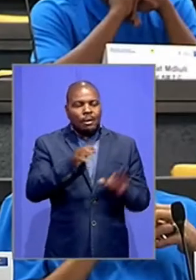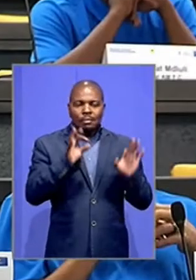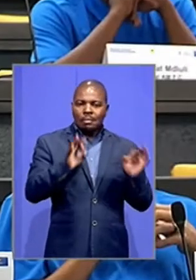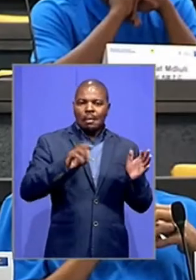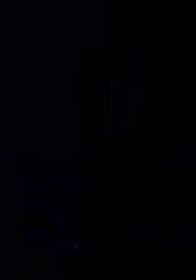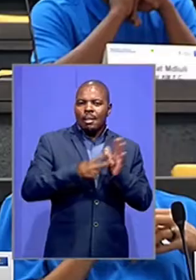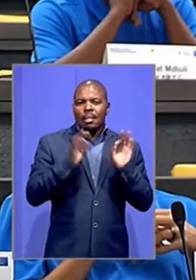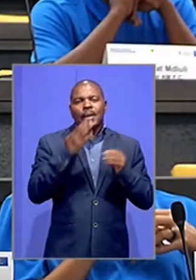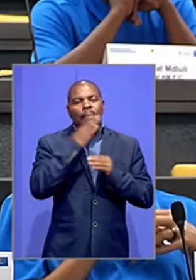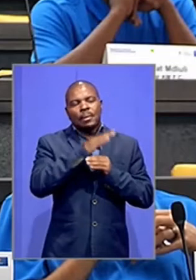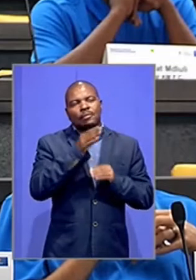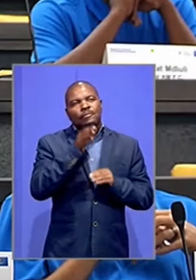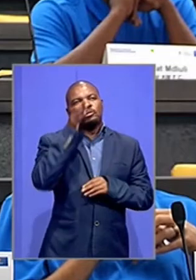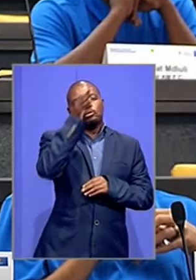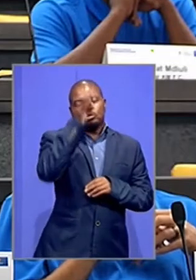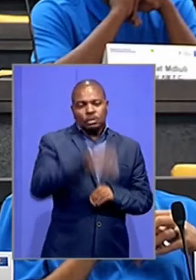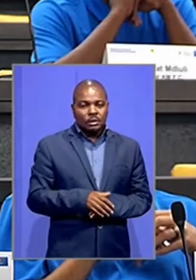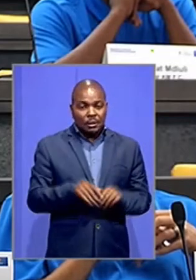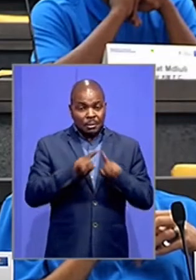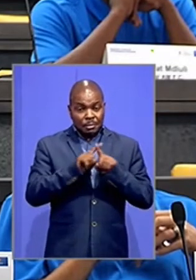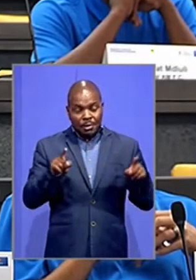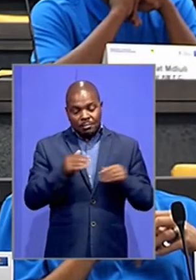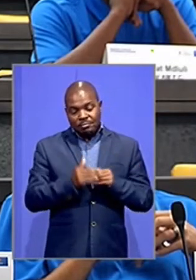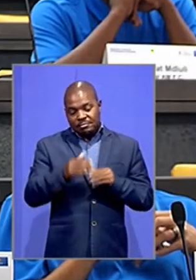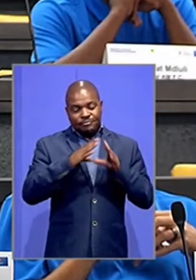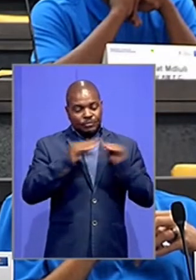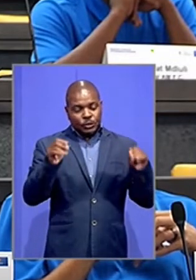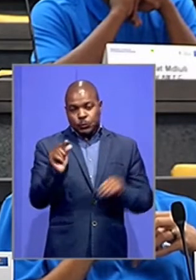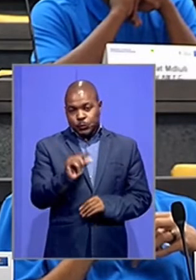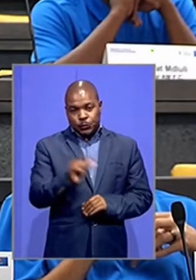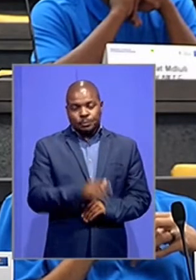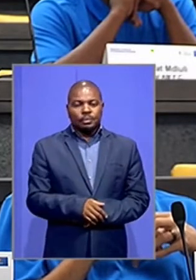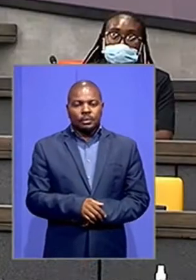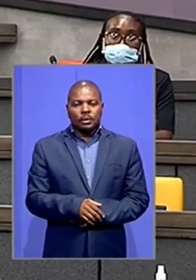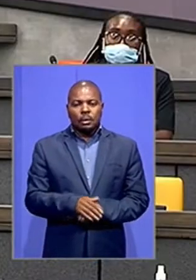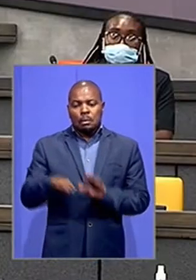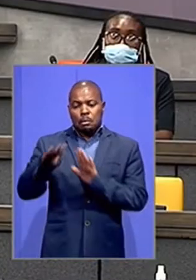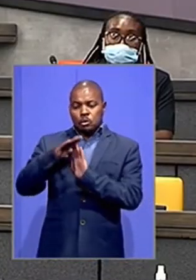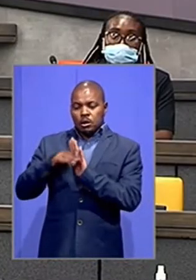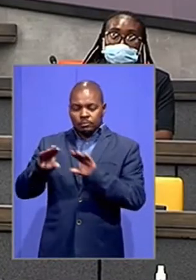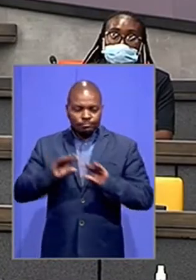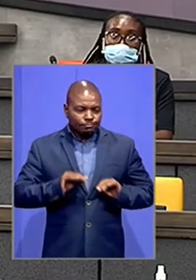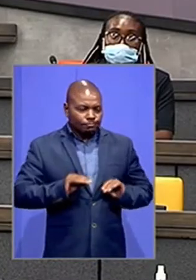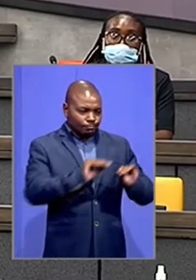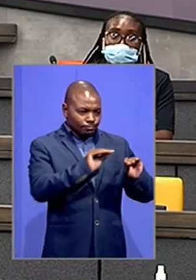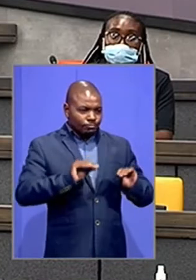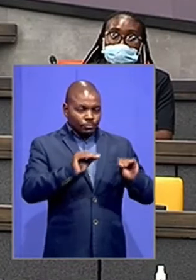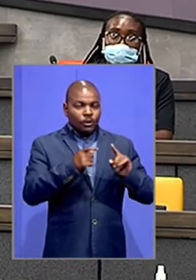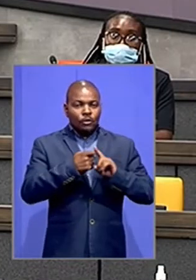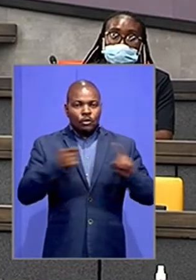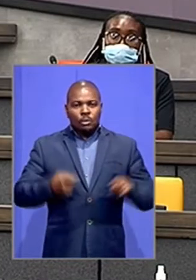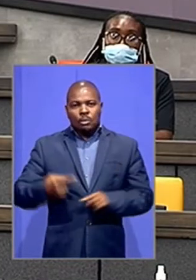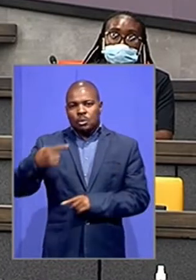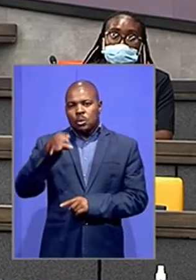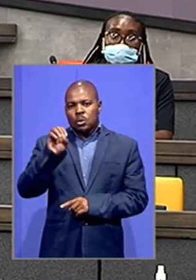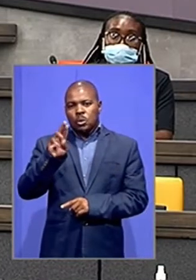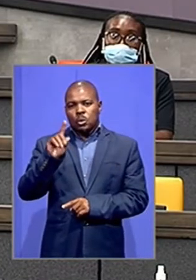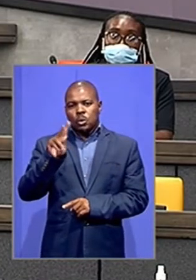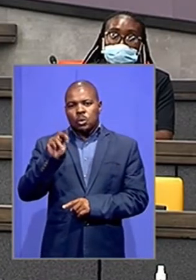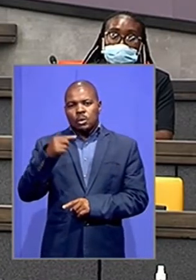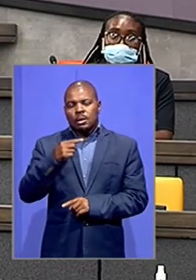ho lokisetsa bokamoso tla fediswa haufinyana. Lenaneo la thuto le hlophisitsweng ke Gordon Institute of Business